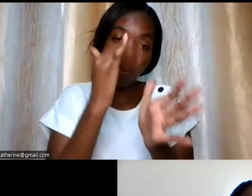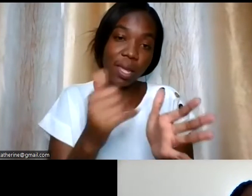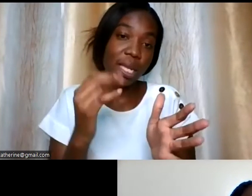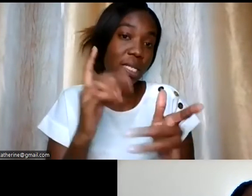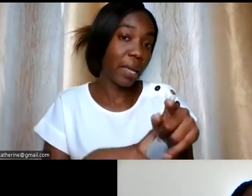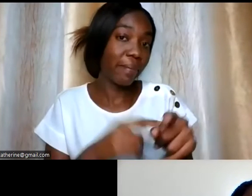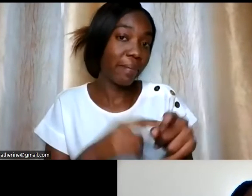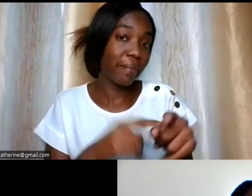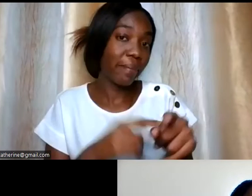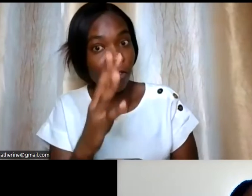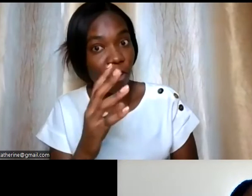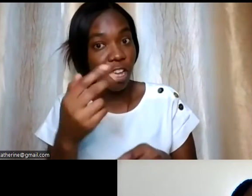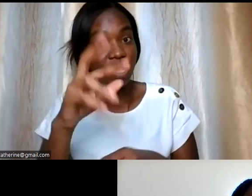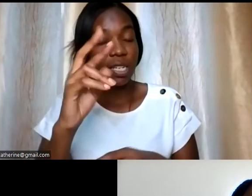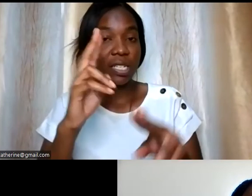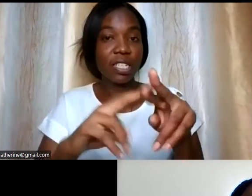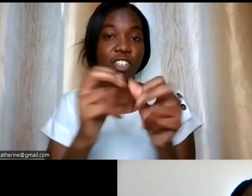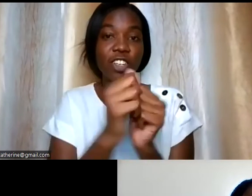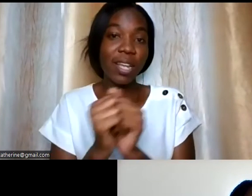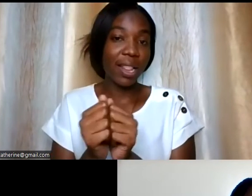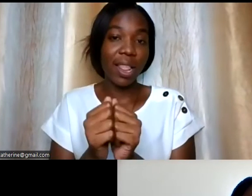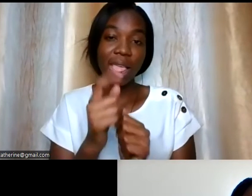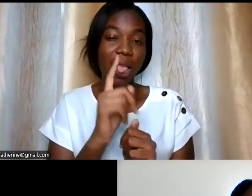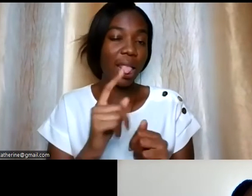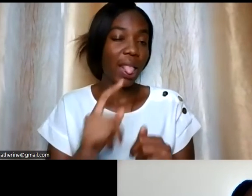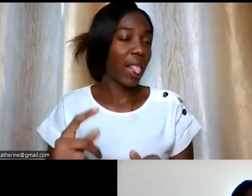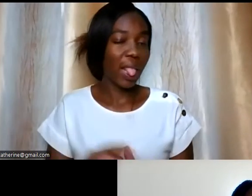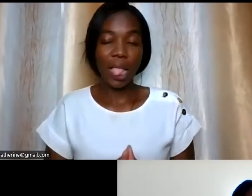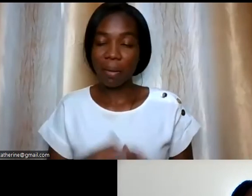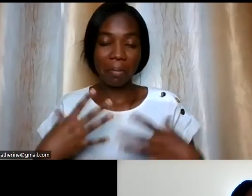HR people sit together, the level of venting,